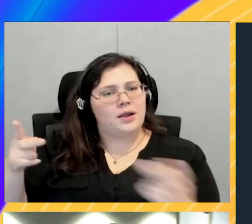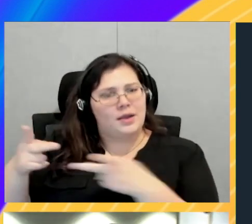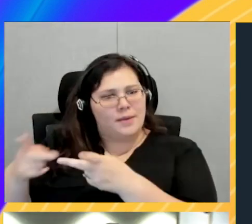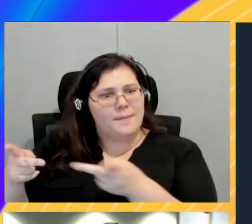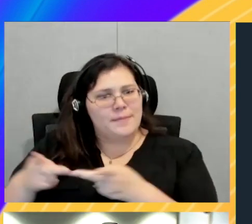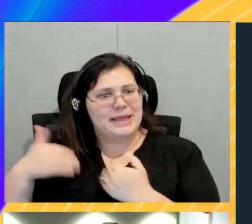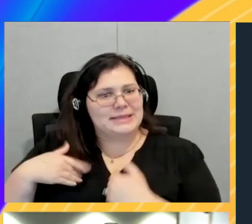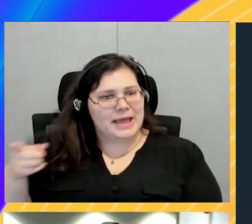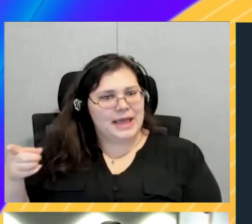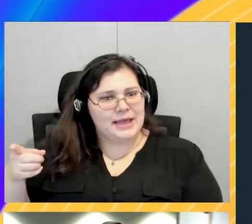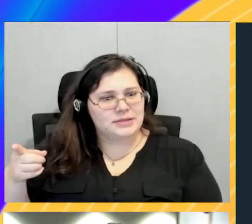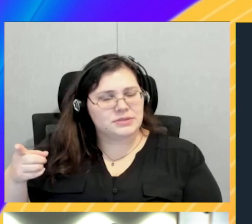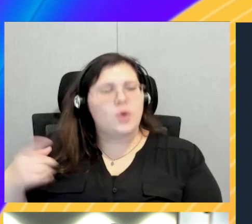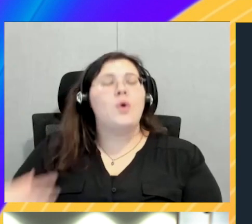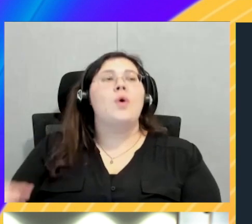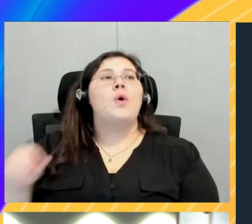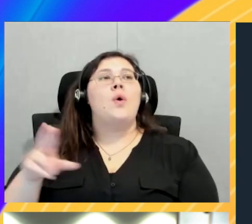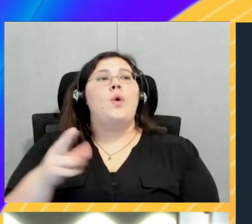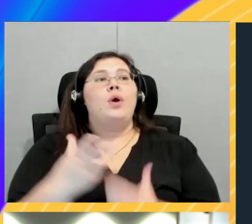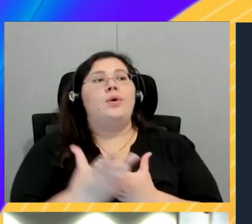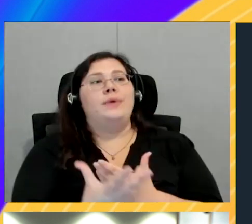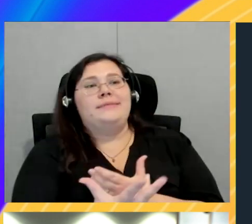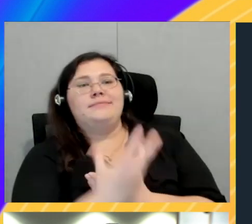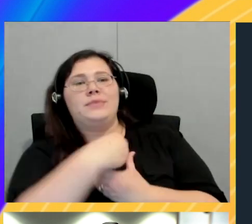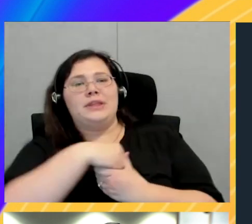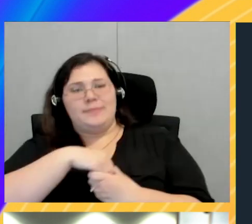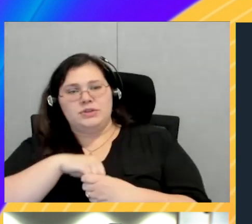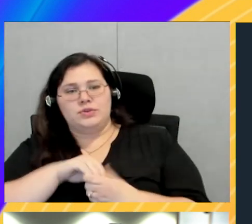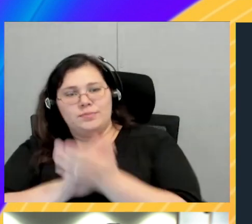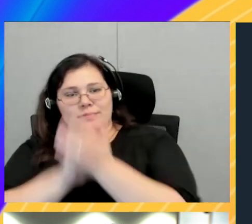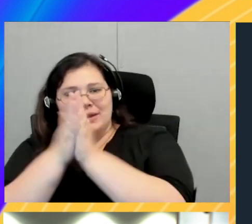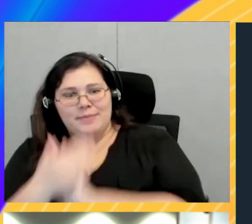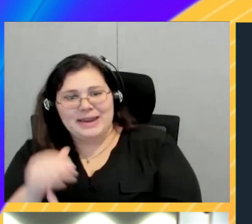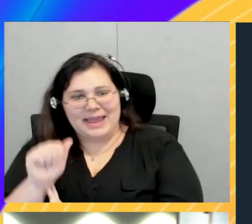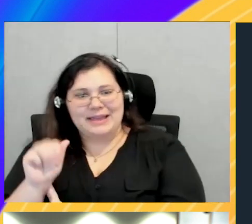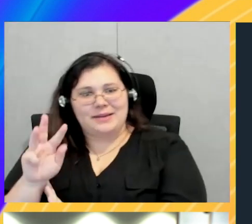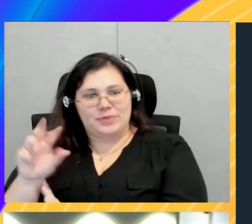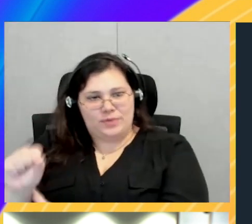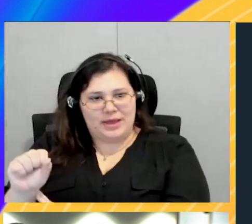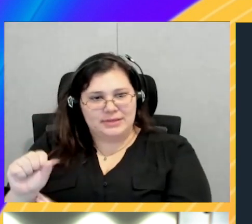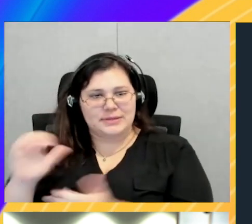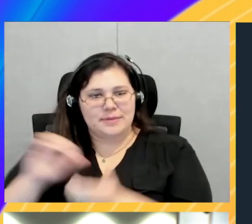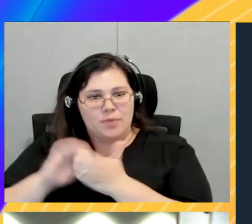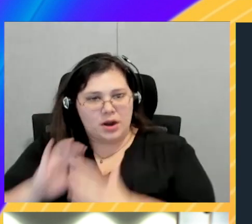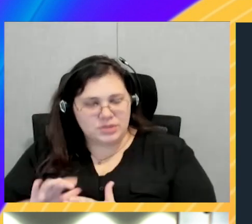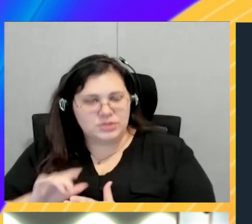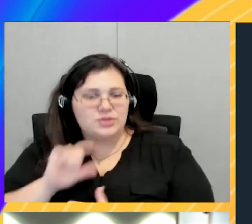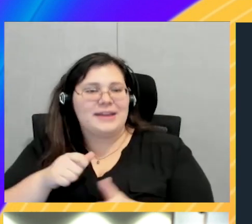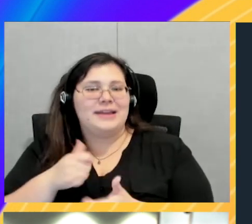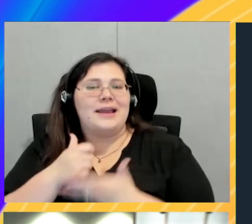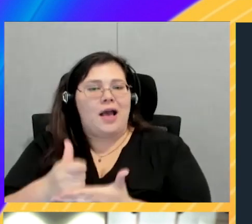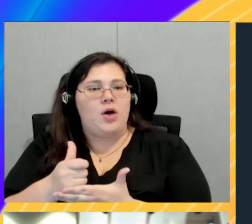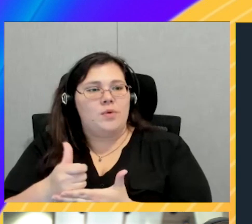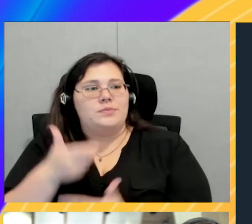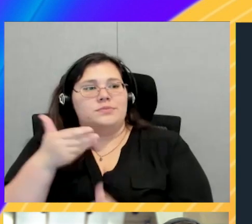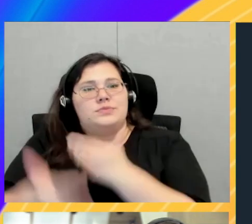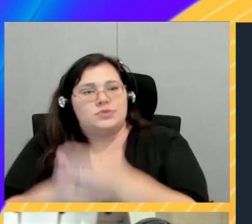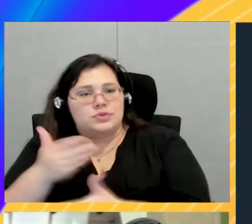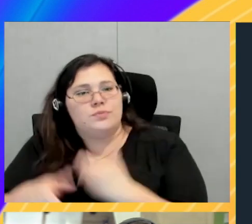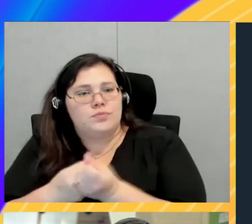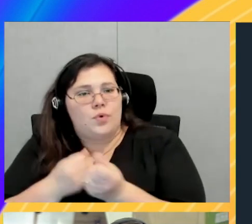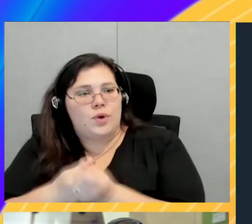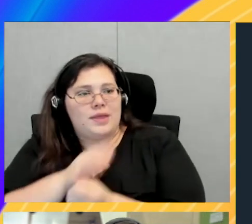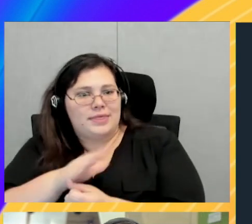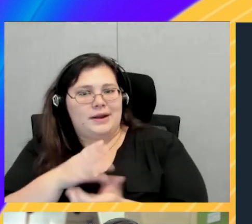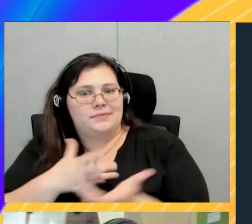AWS partner so they can facilitate easier transactions with their own customers. Yeah, and I also like, under the slide here for Grow,